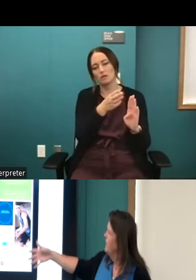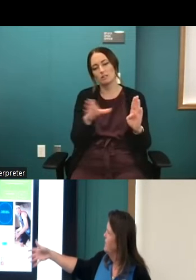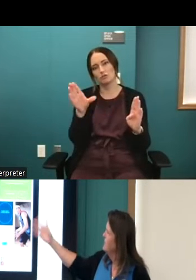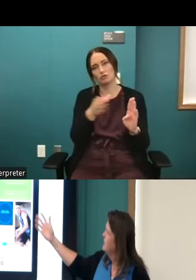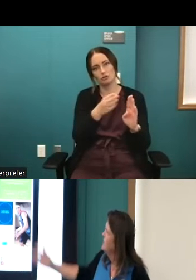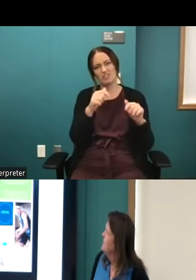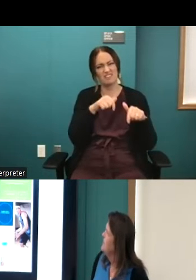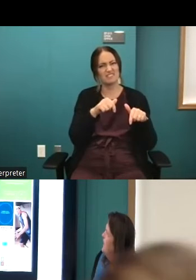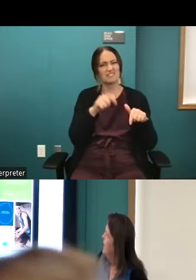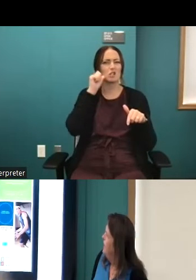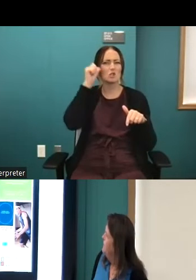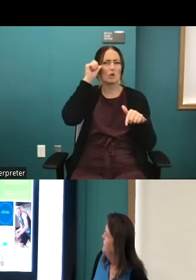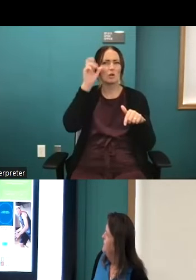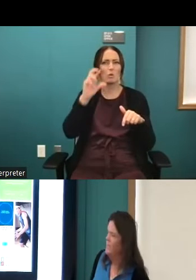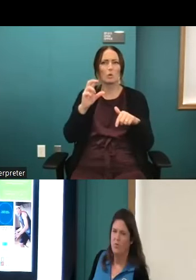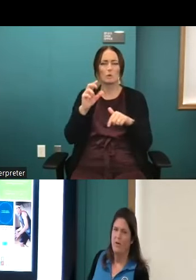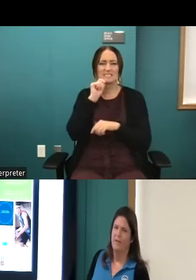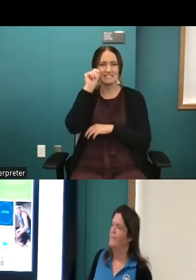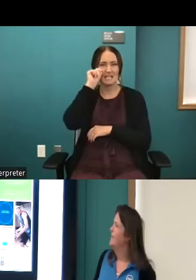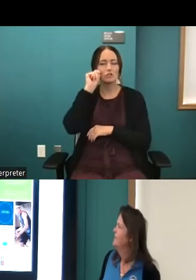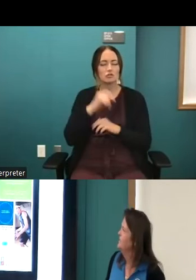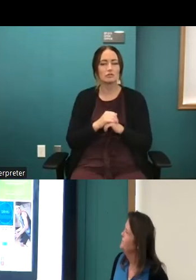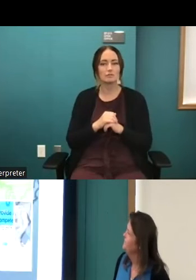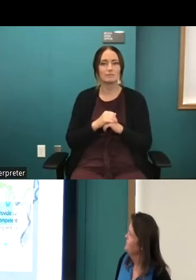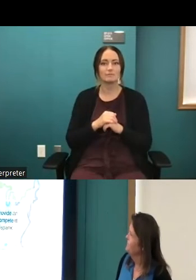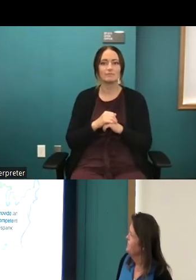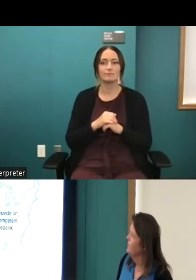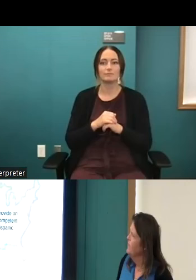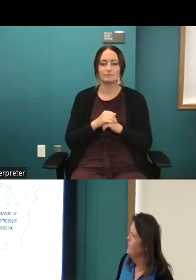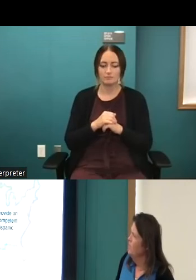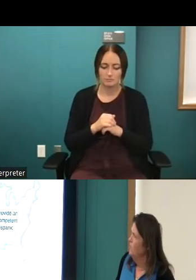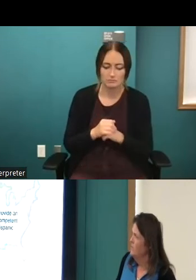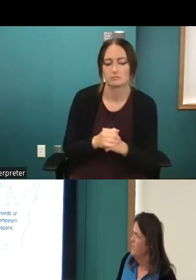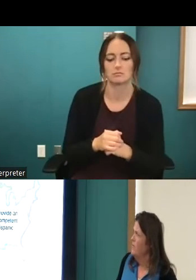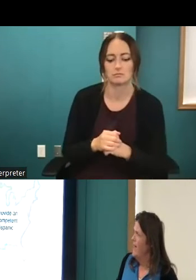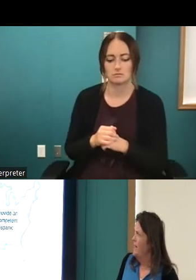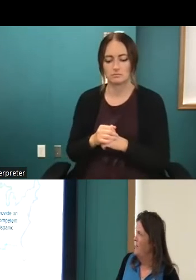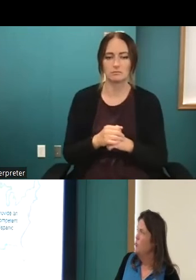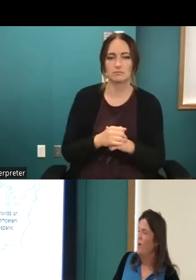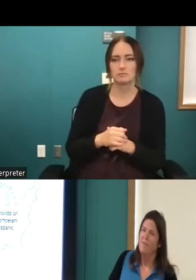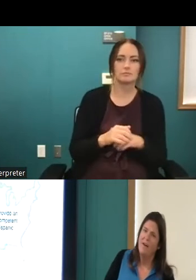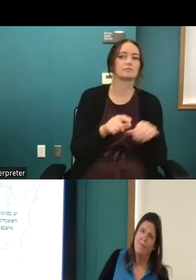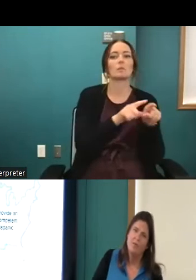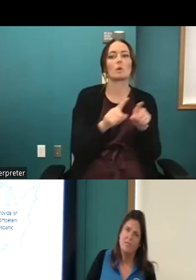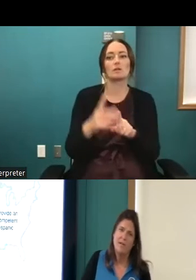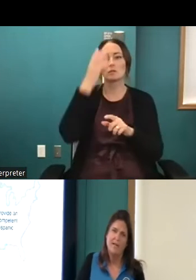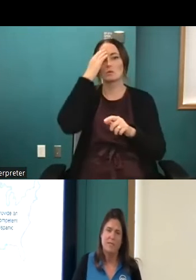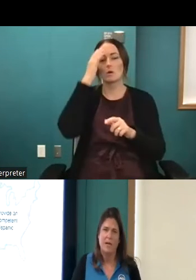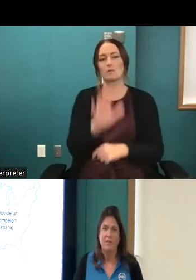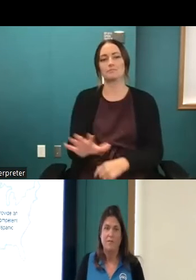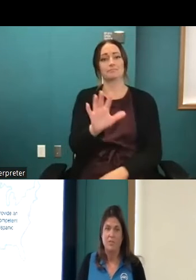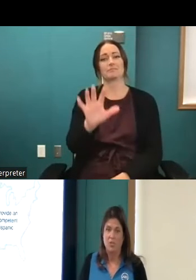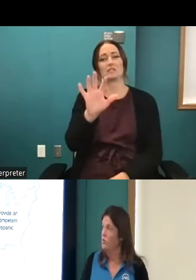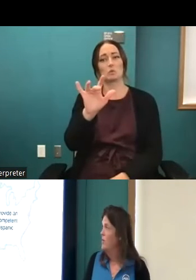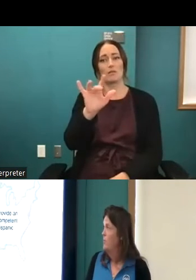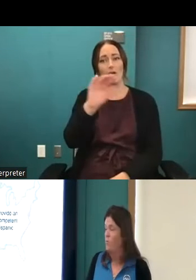teen one, I'm guessing. But you can go ahead and click again too. We also know that about 25%